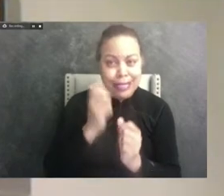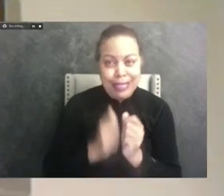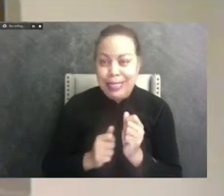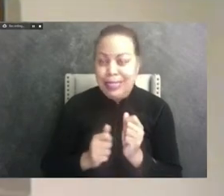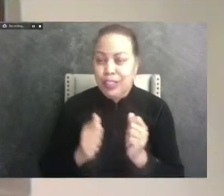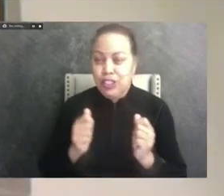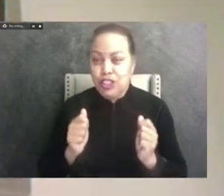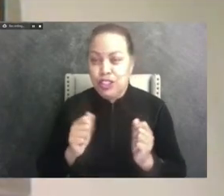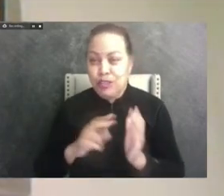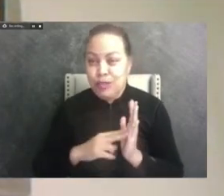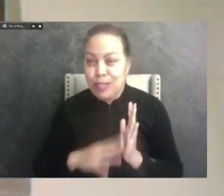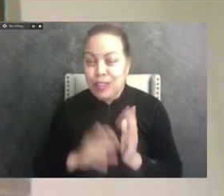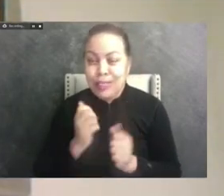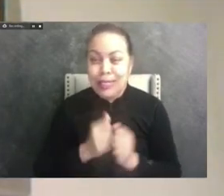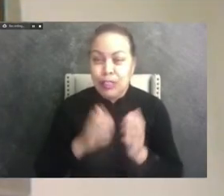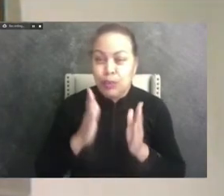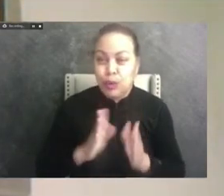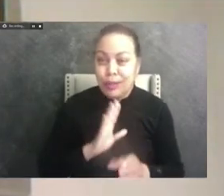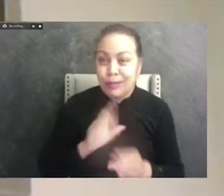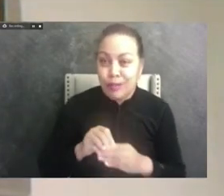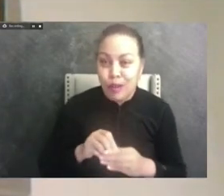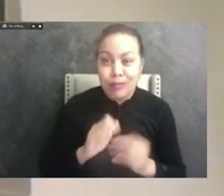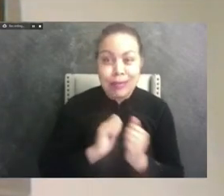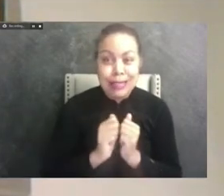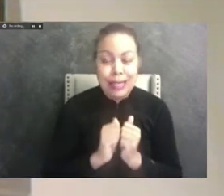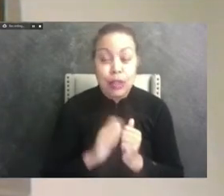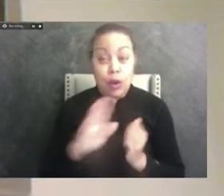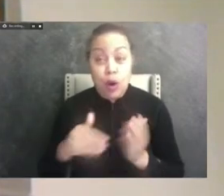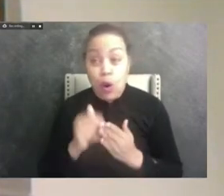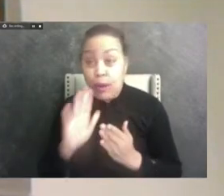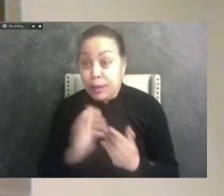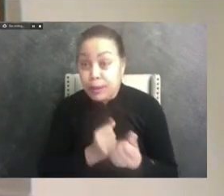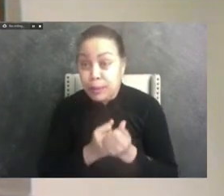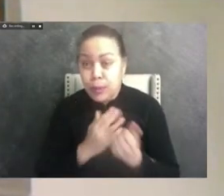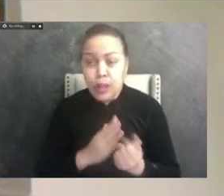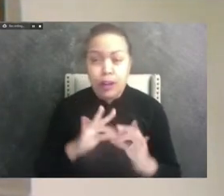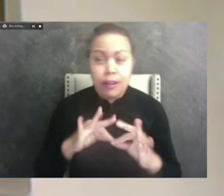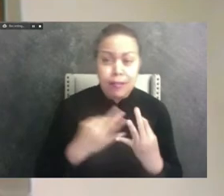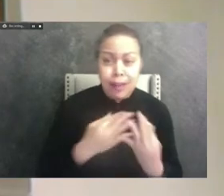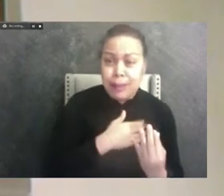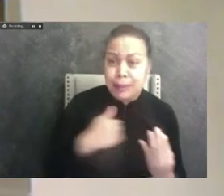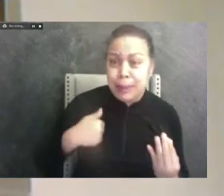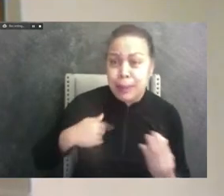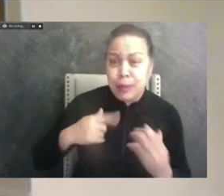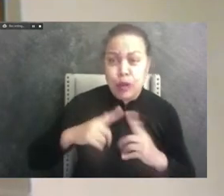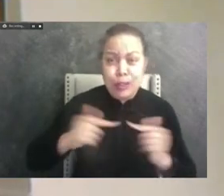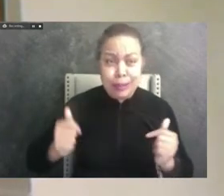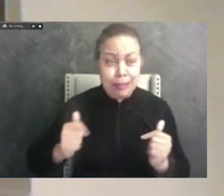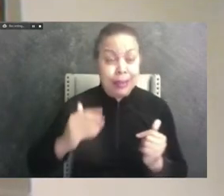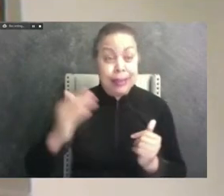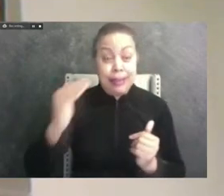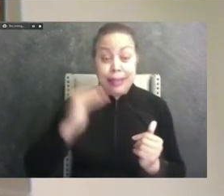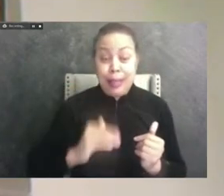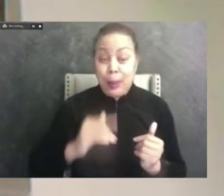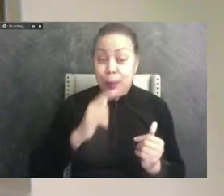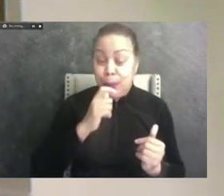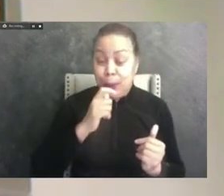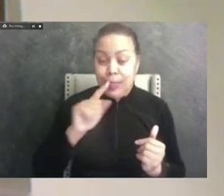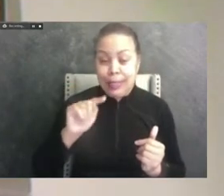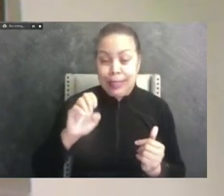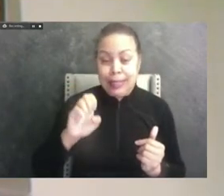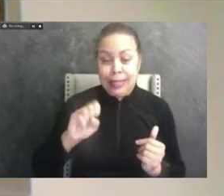participated in this contestant, all the supporters, the family members, et cetera, et cetera. Up next, we have